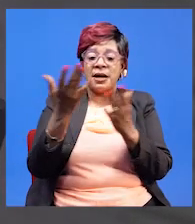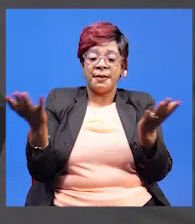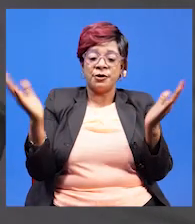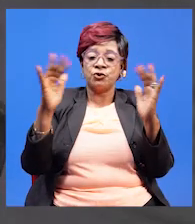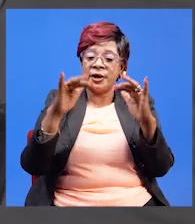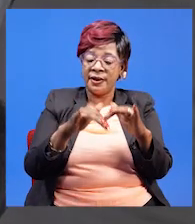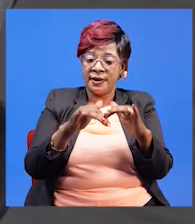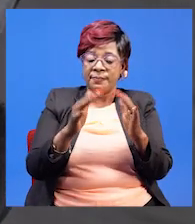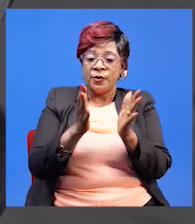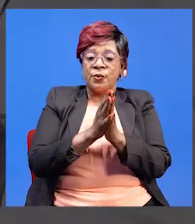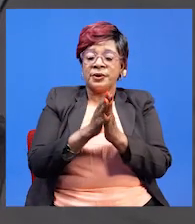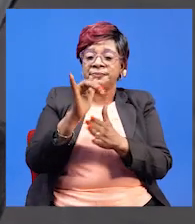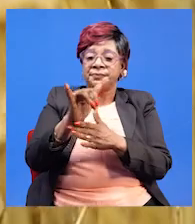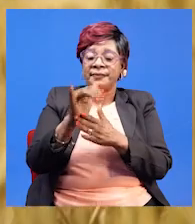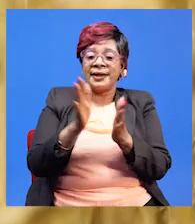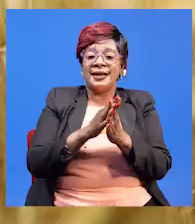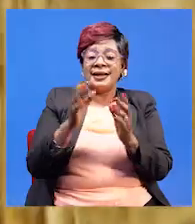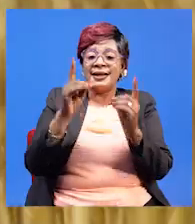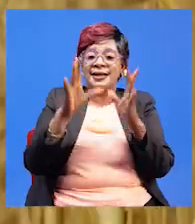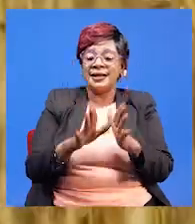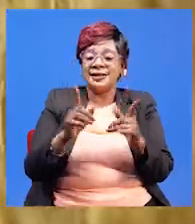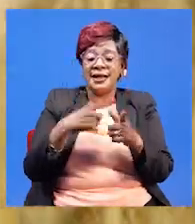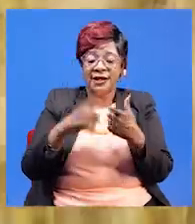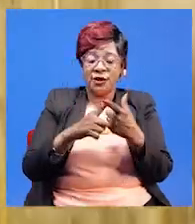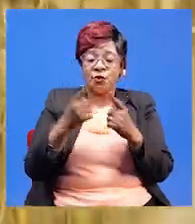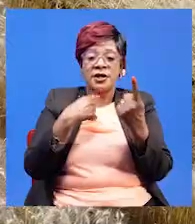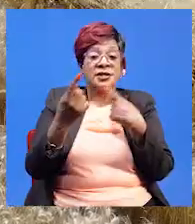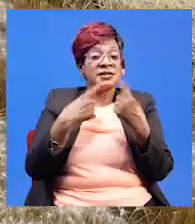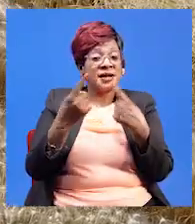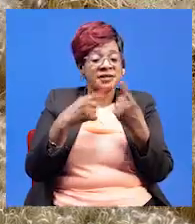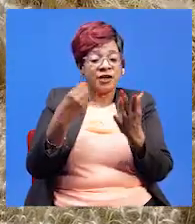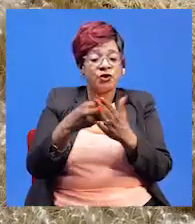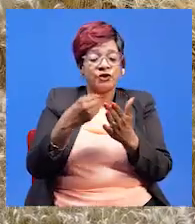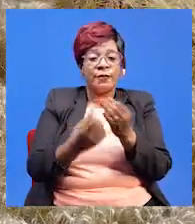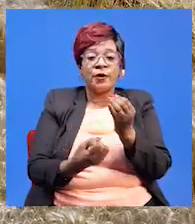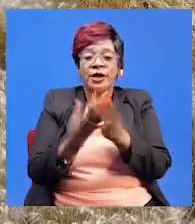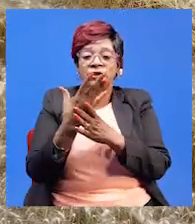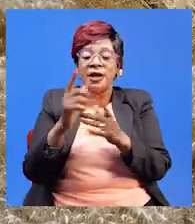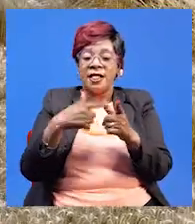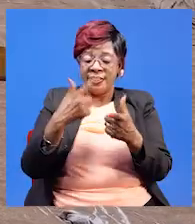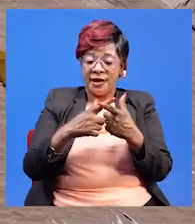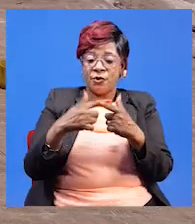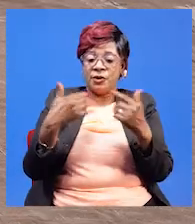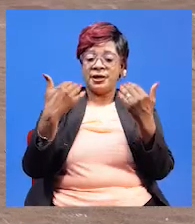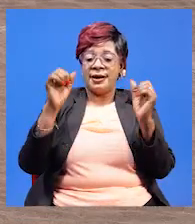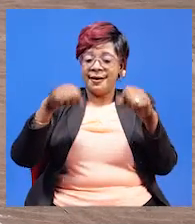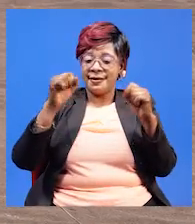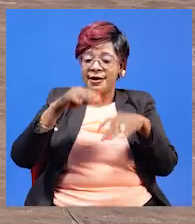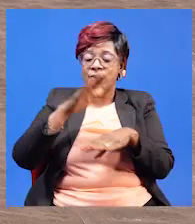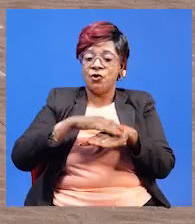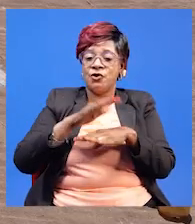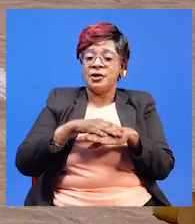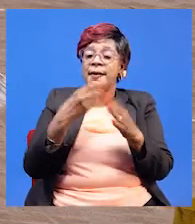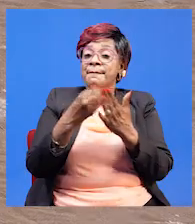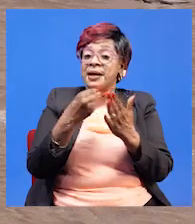together with the growers and millers. Then we discuss based on the cost of production. We arrive at a given price